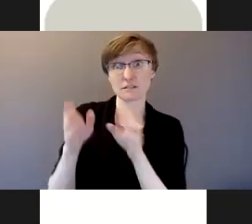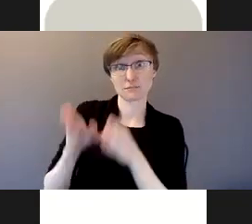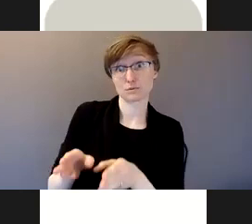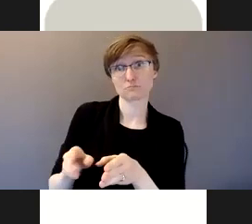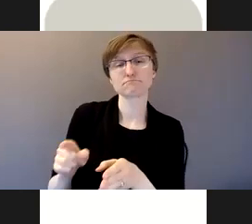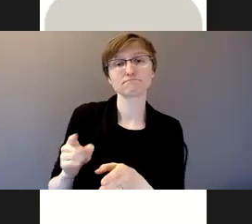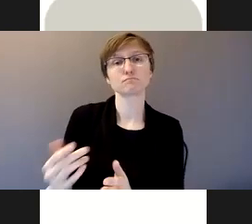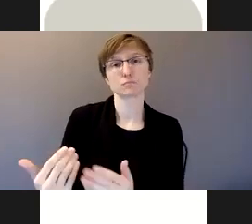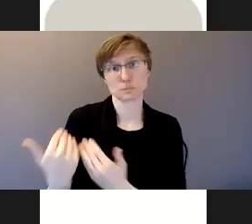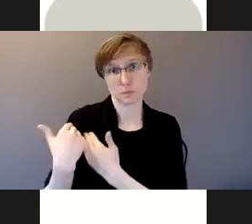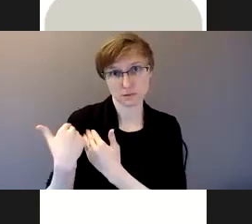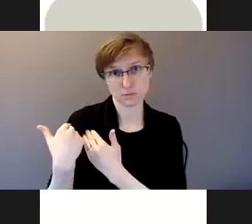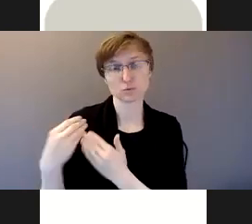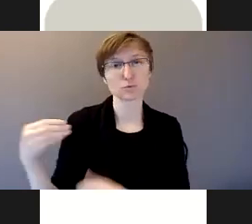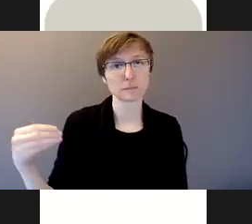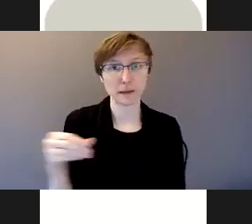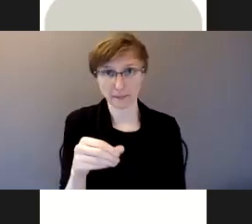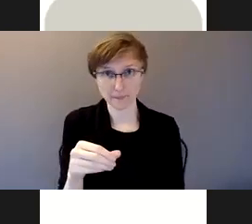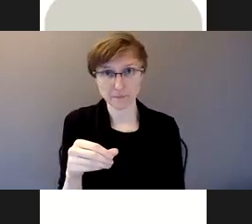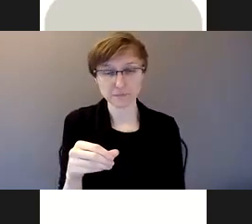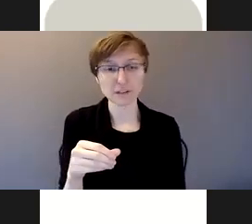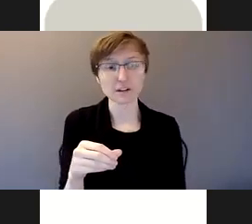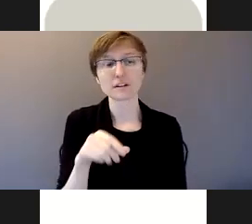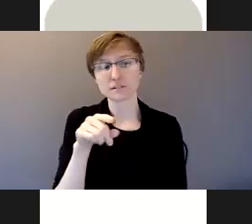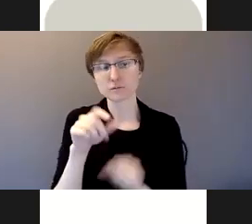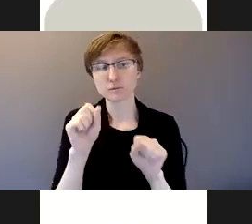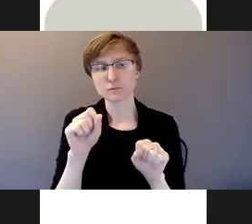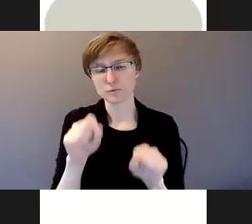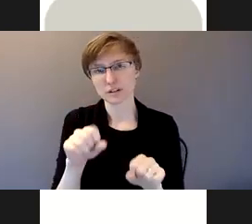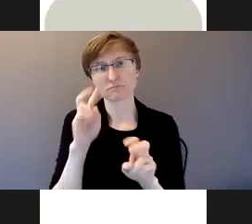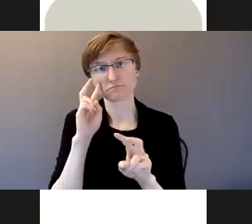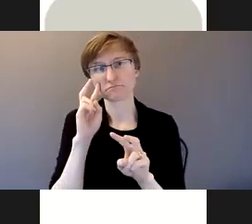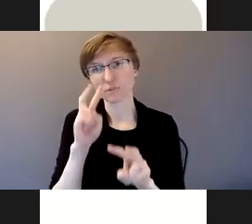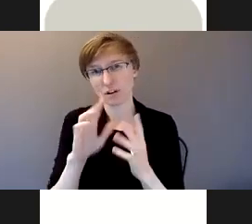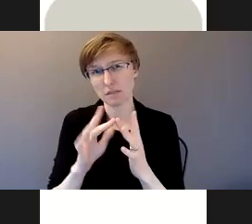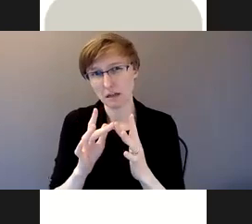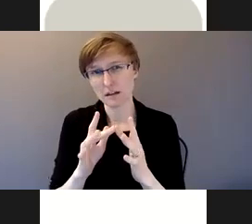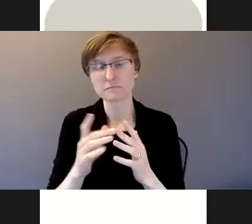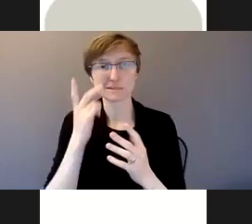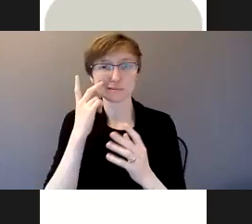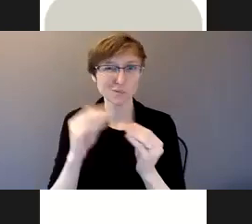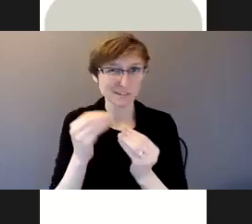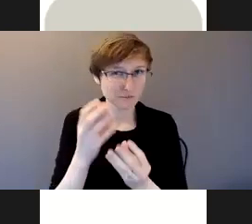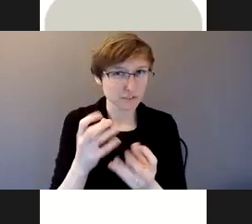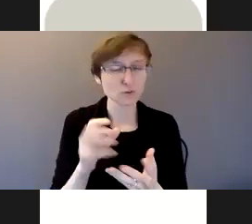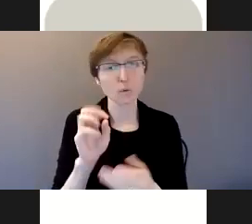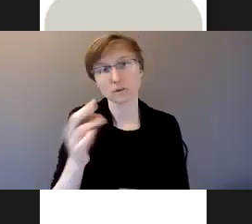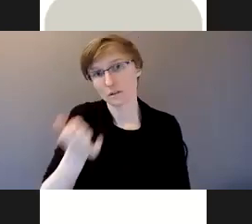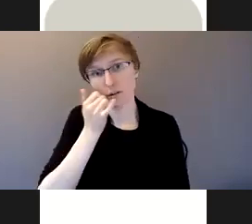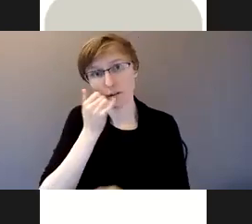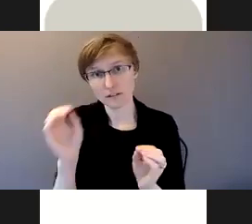Capacity Assessment Office. So again, that's through the website, and you can call the Capacity Assessment Office for information on that.